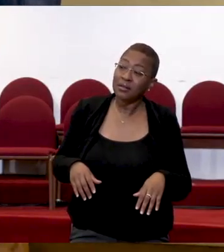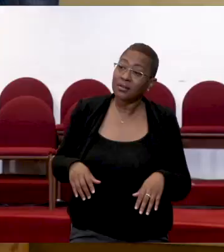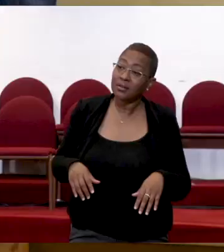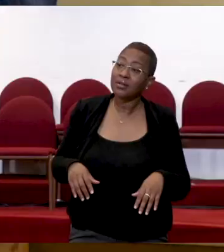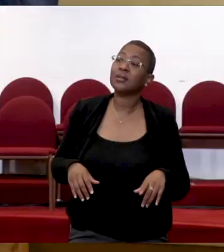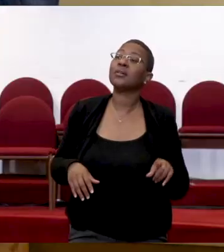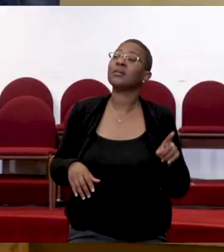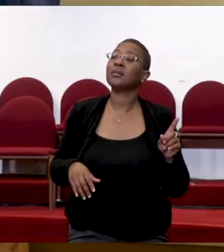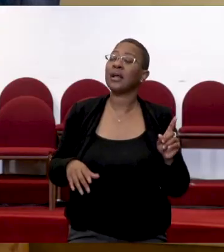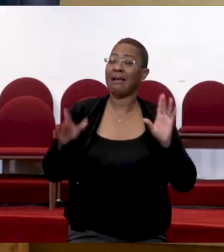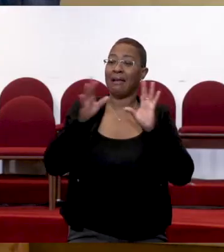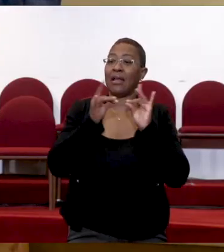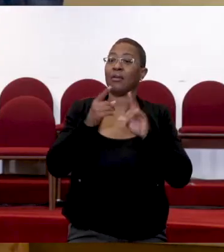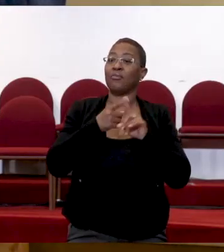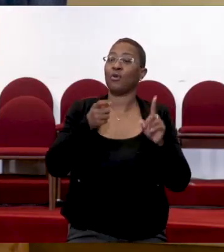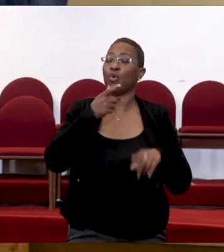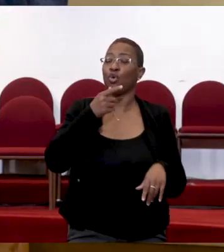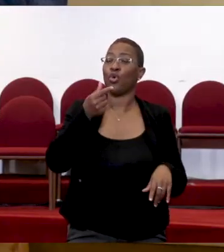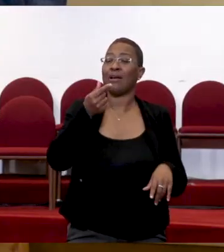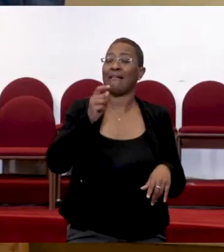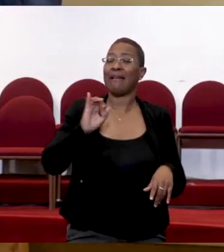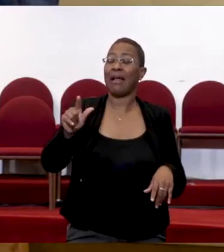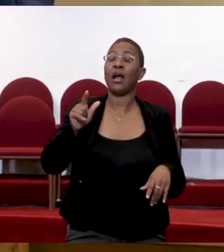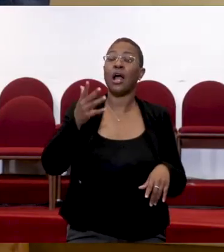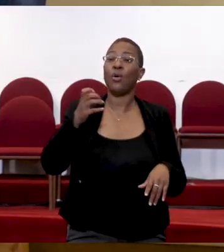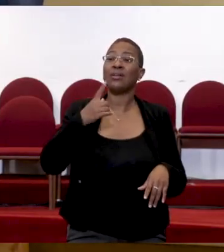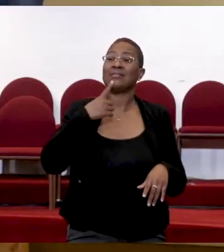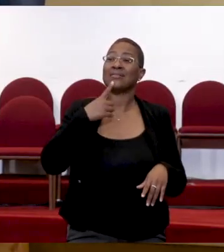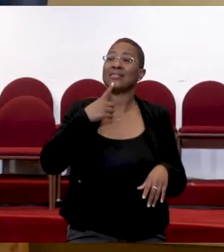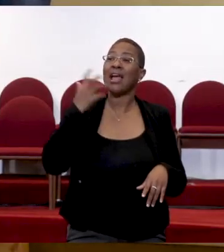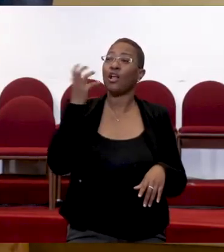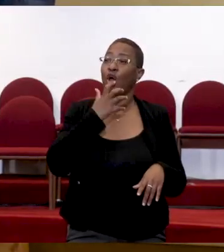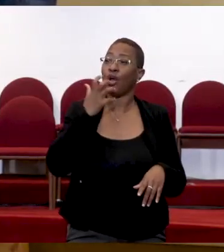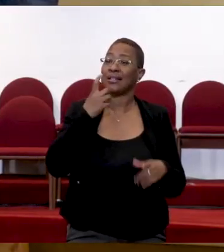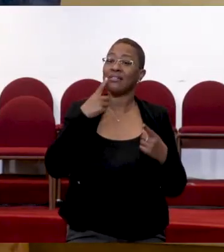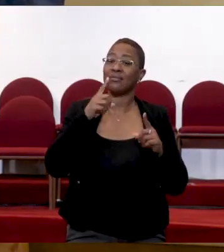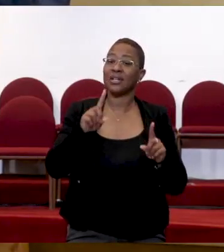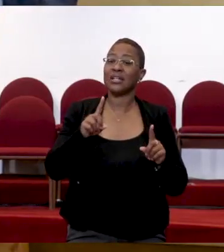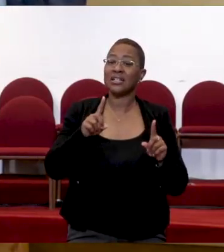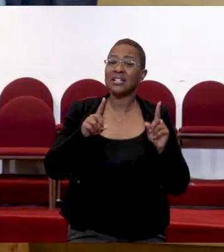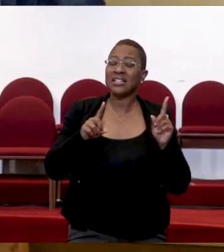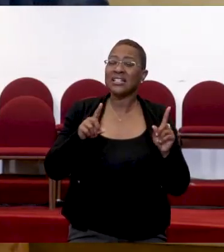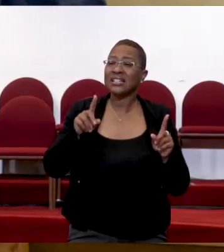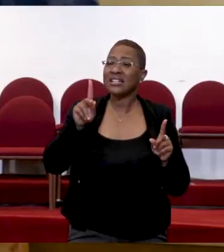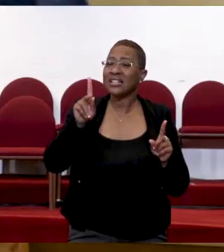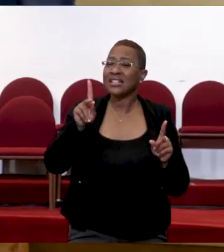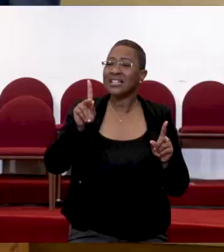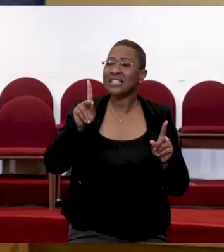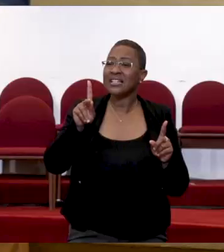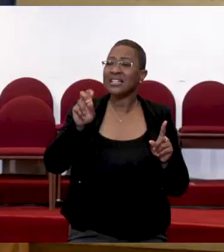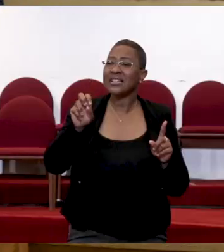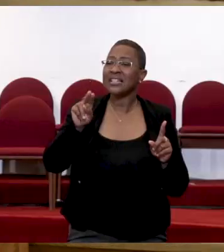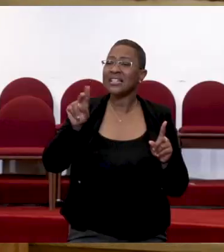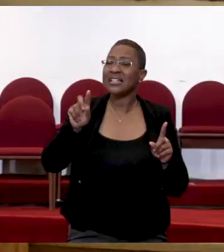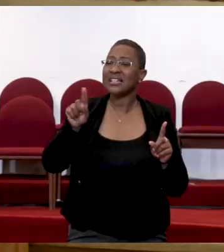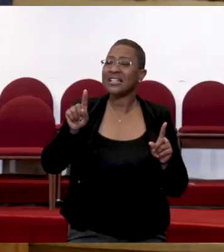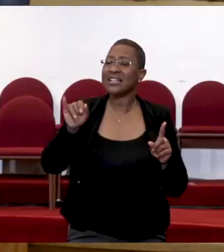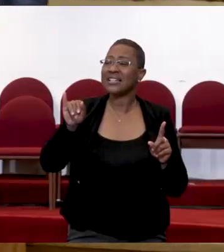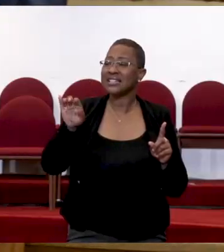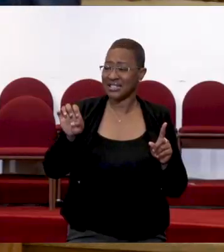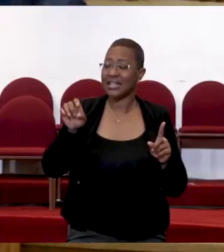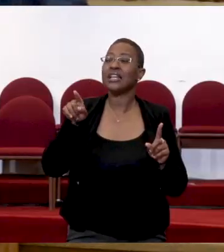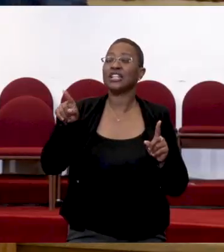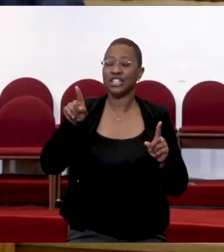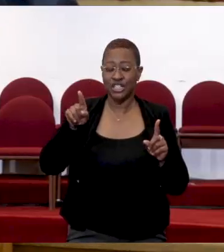This is a comment from Gail. I just want to say how awesome and effective Kinsey Current is with assisting District 3. She is